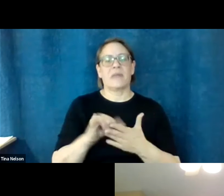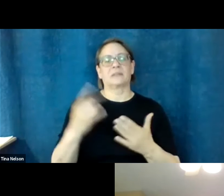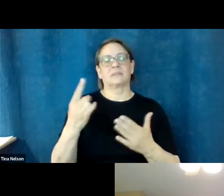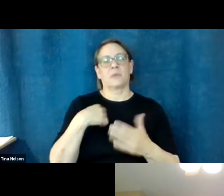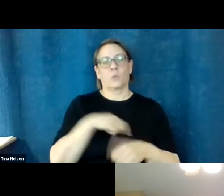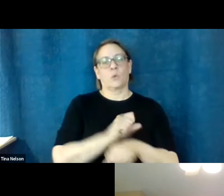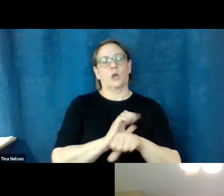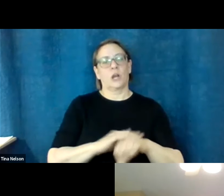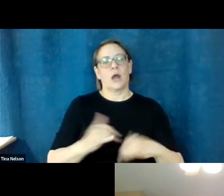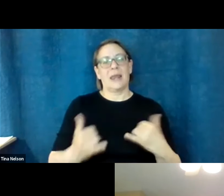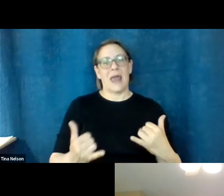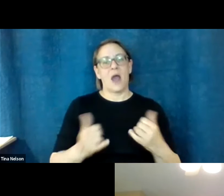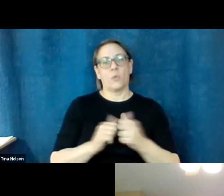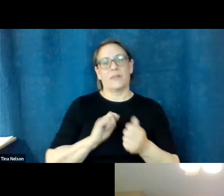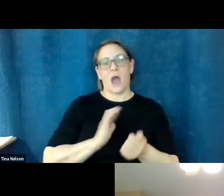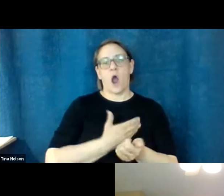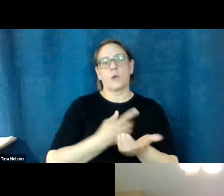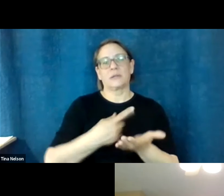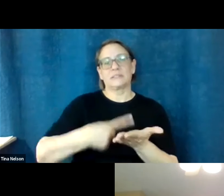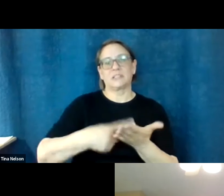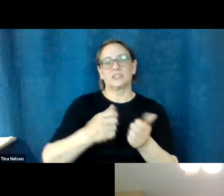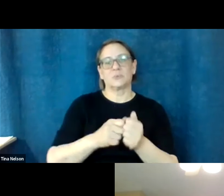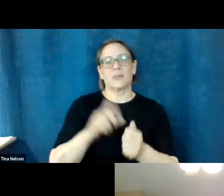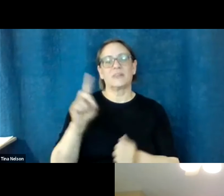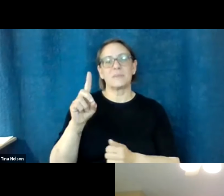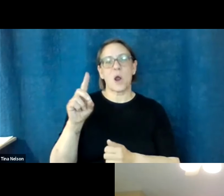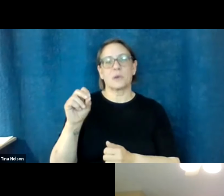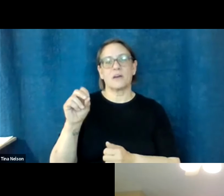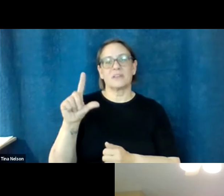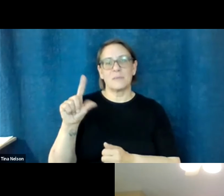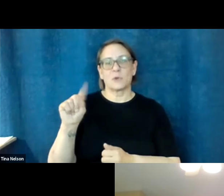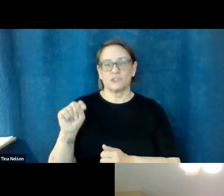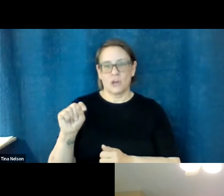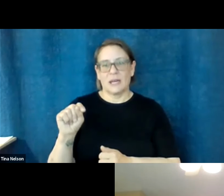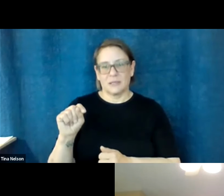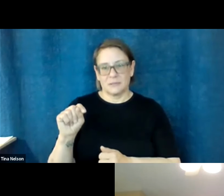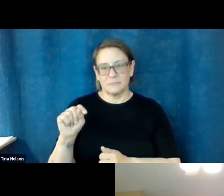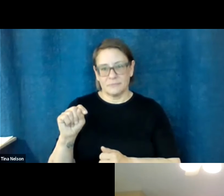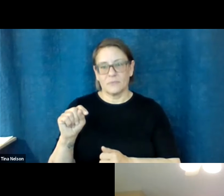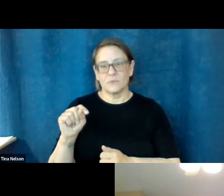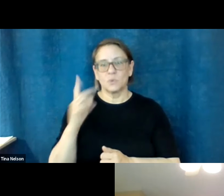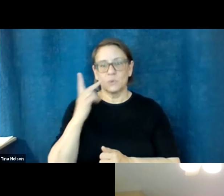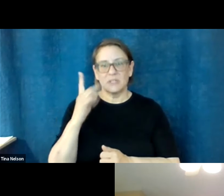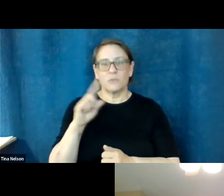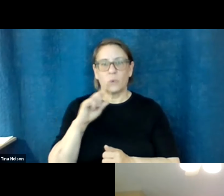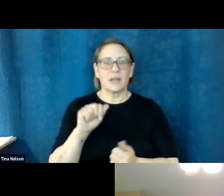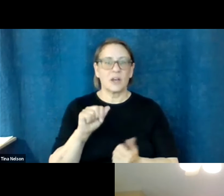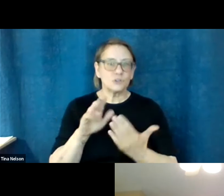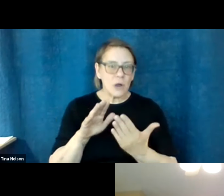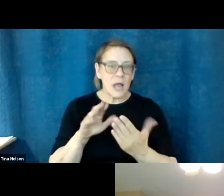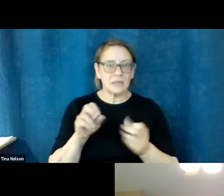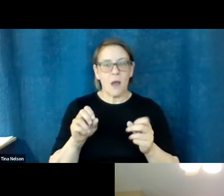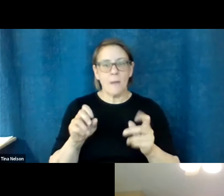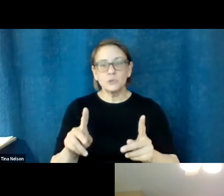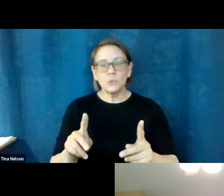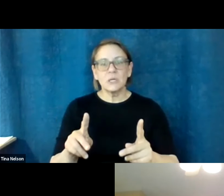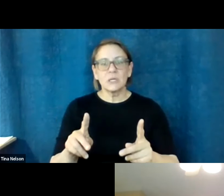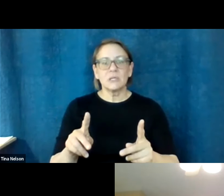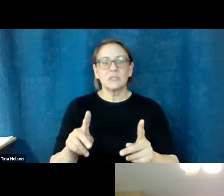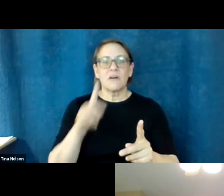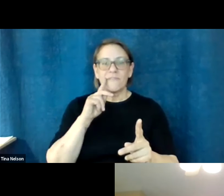working on now in our discussions with the department of labor and training to see if we can, um, address, uh, opportunities, uh,